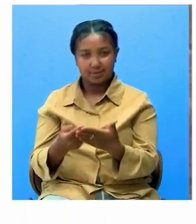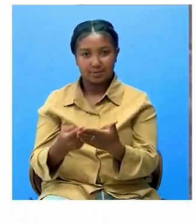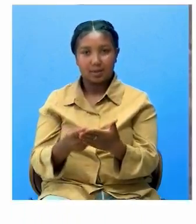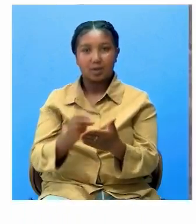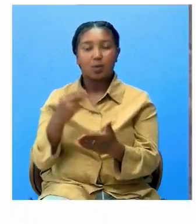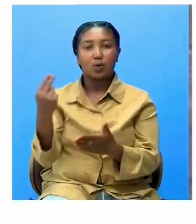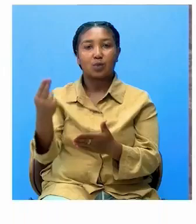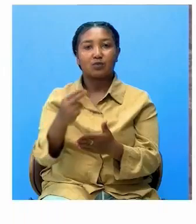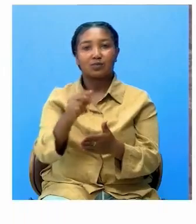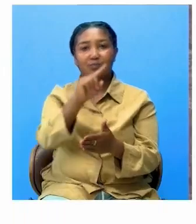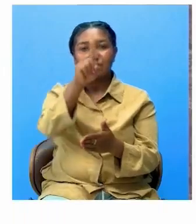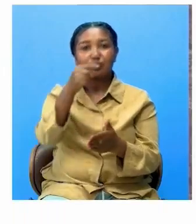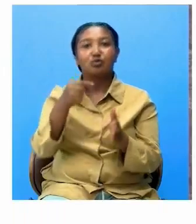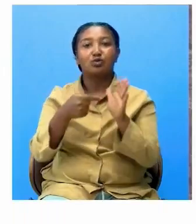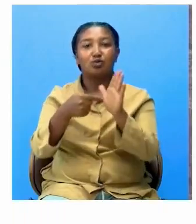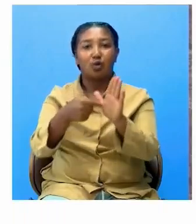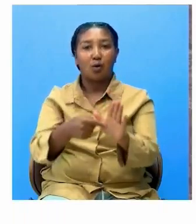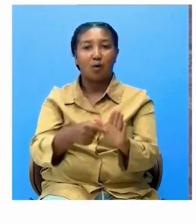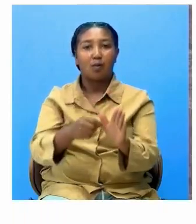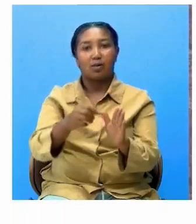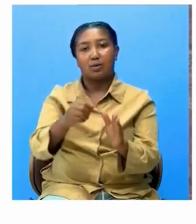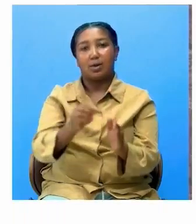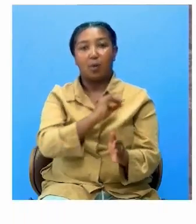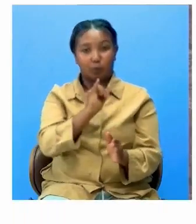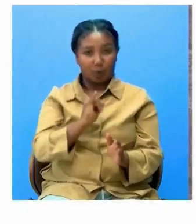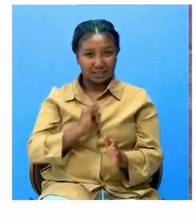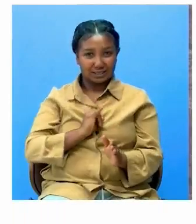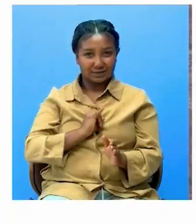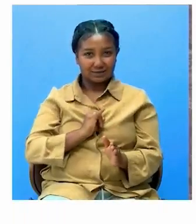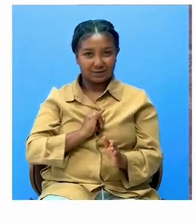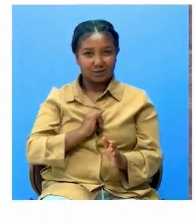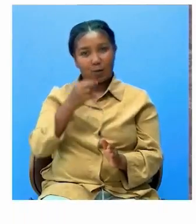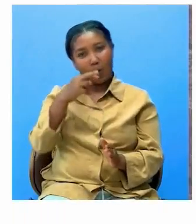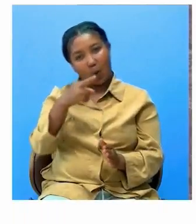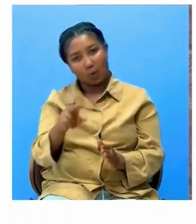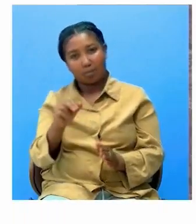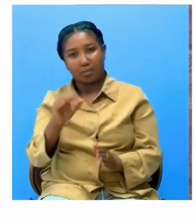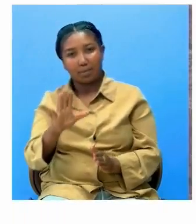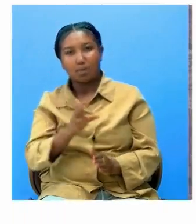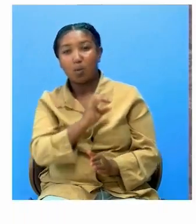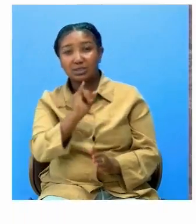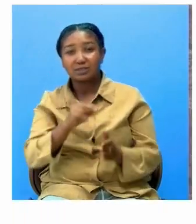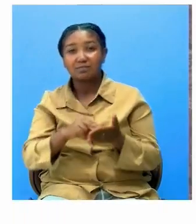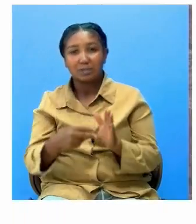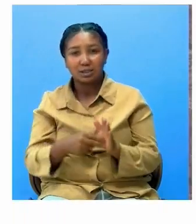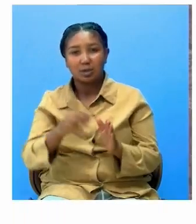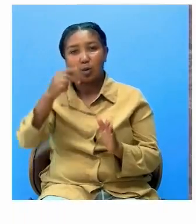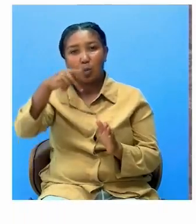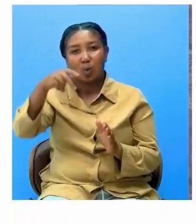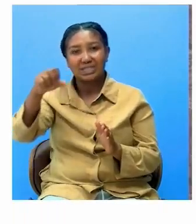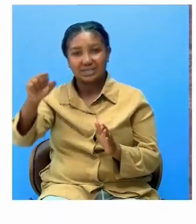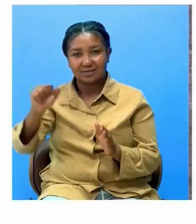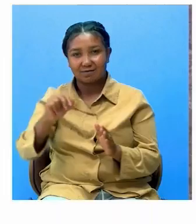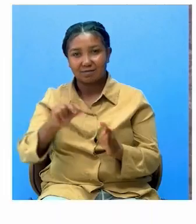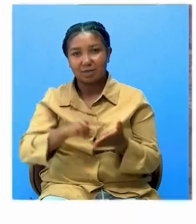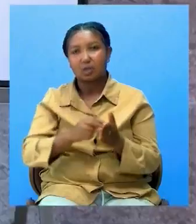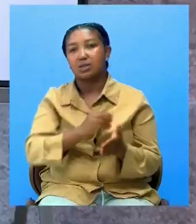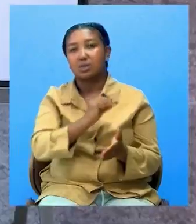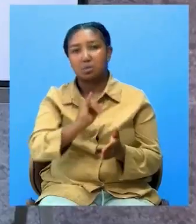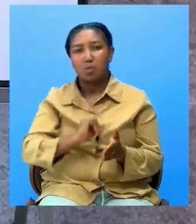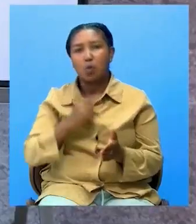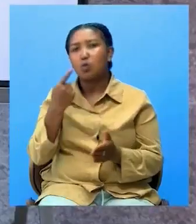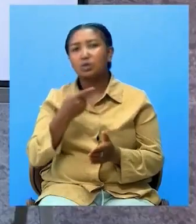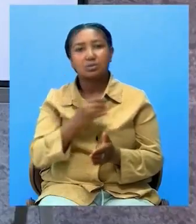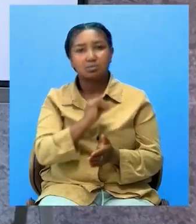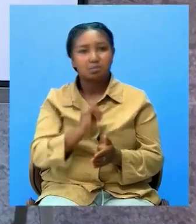We use apostrophe to show possessive, or maybe when we say possessive, we mean that ownership, who owns something.